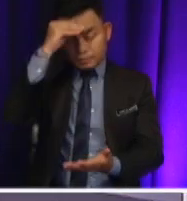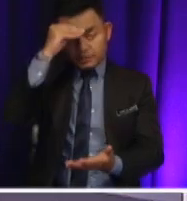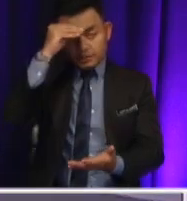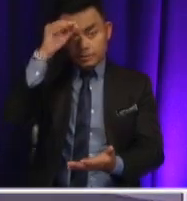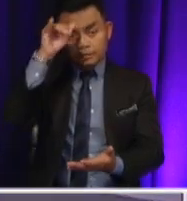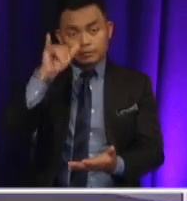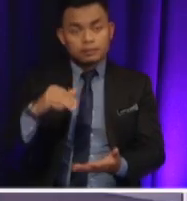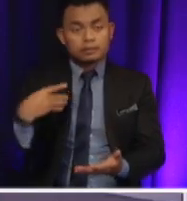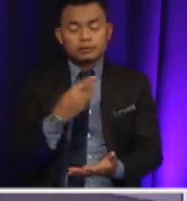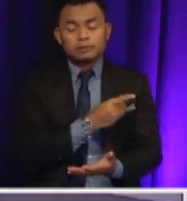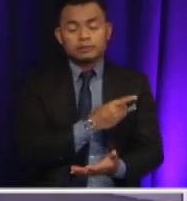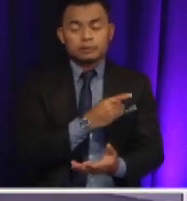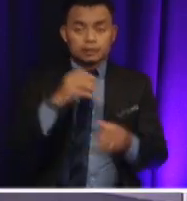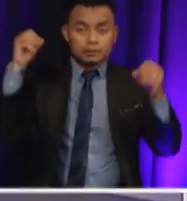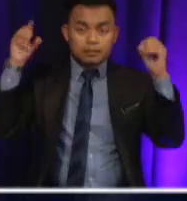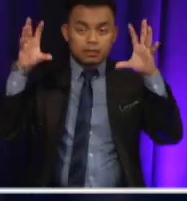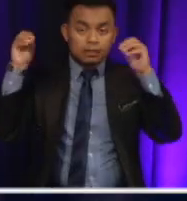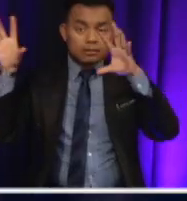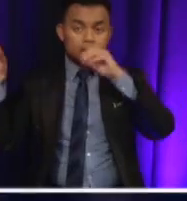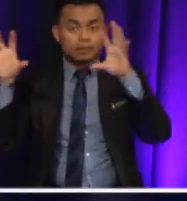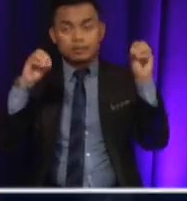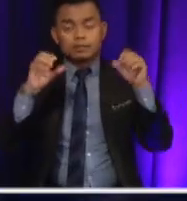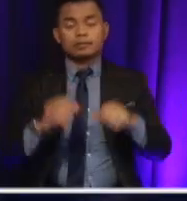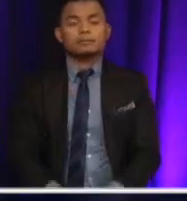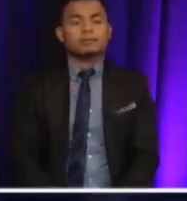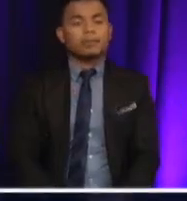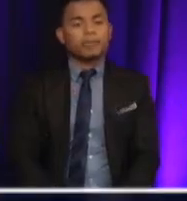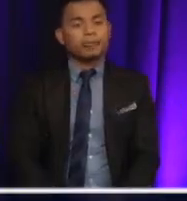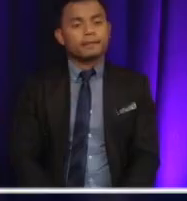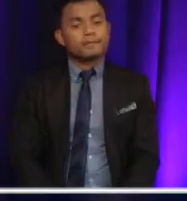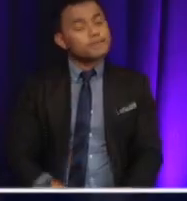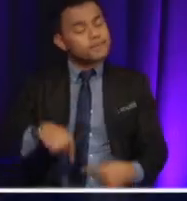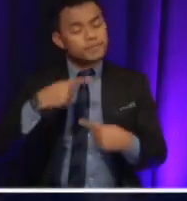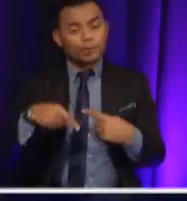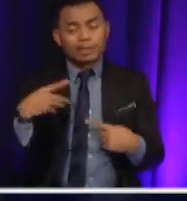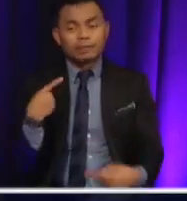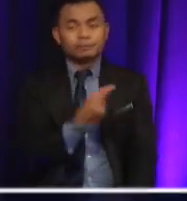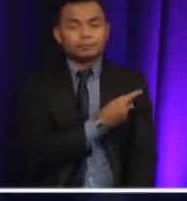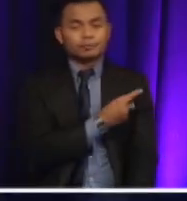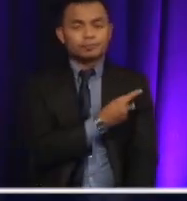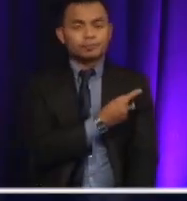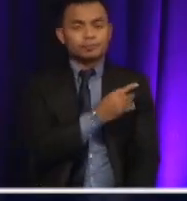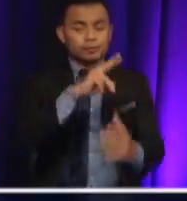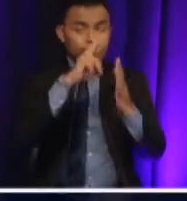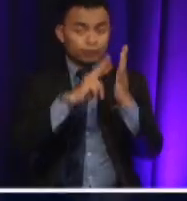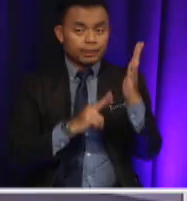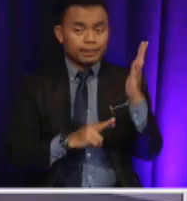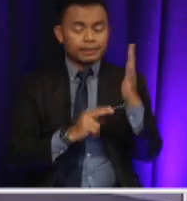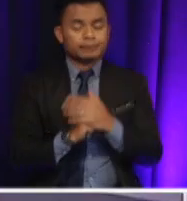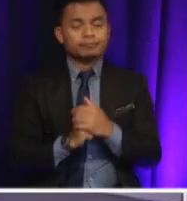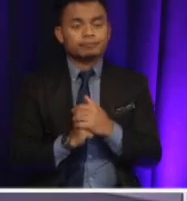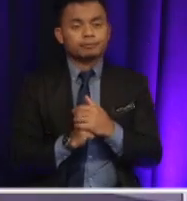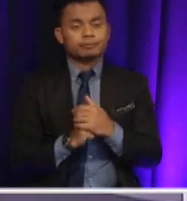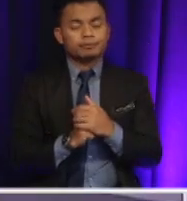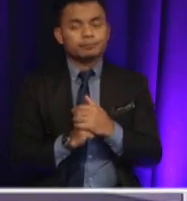marks, stars to you. Stars for me. All right, because when you were reading it first just now, or we were reading it together,